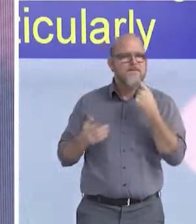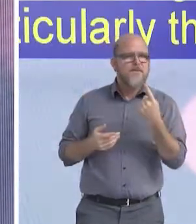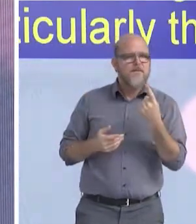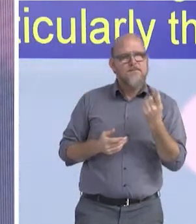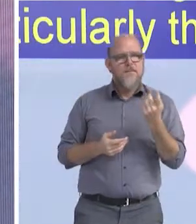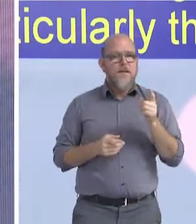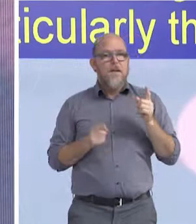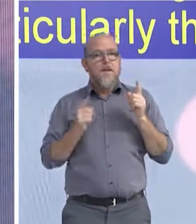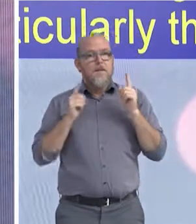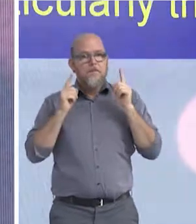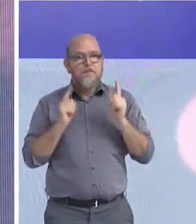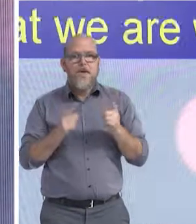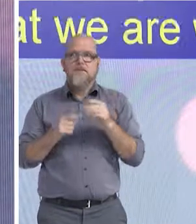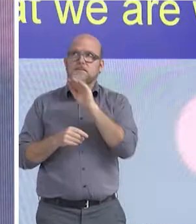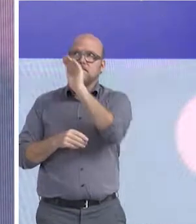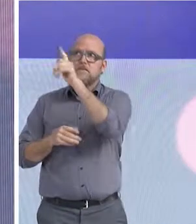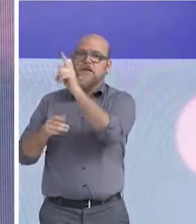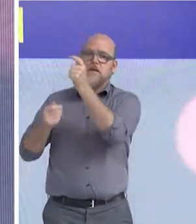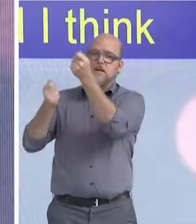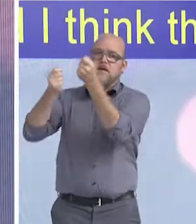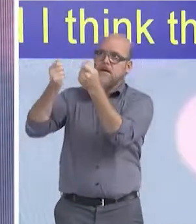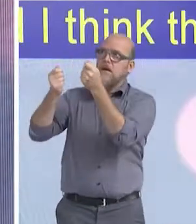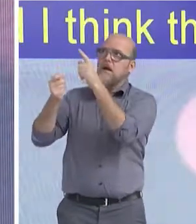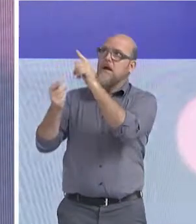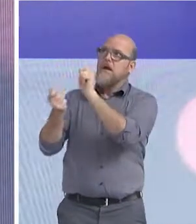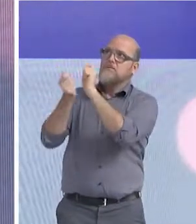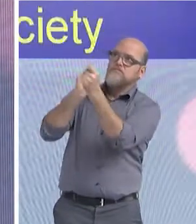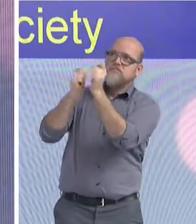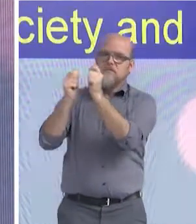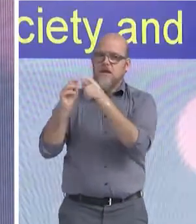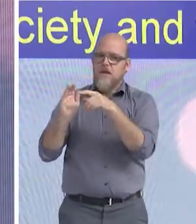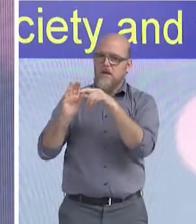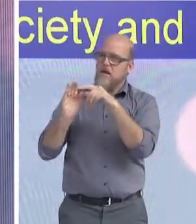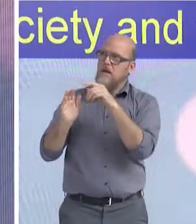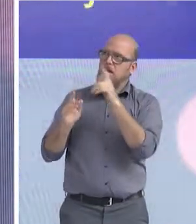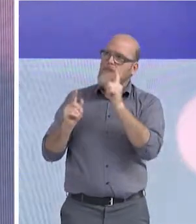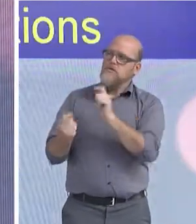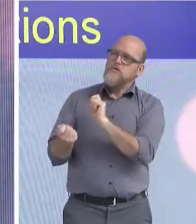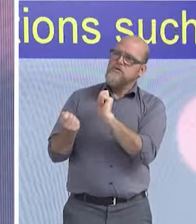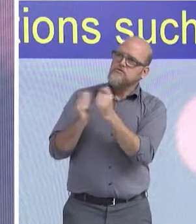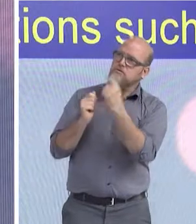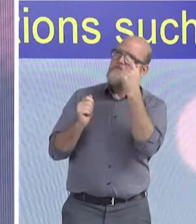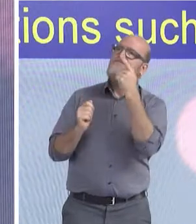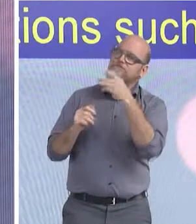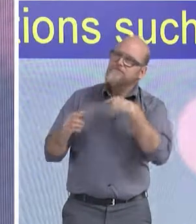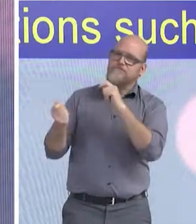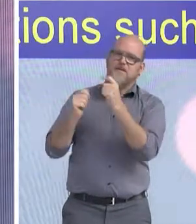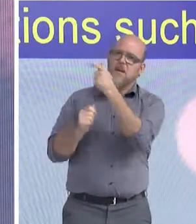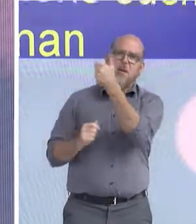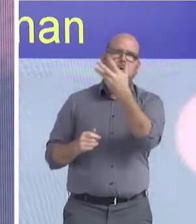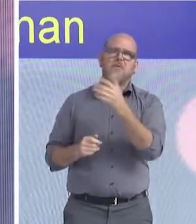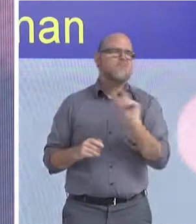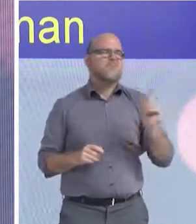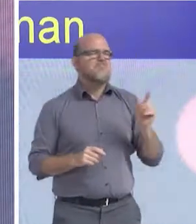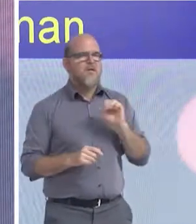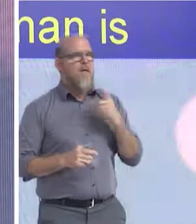witnessing now. And I think the role of civil society and the role of institutions such as the Ombudsman is precisely to show them,